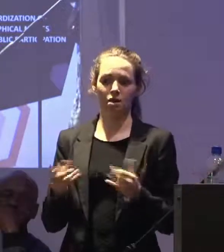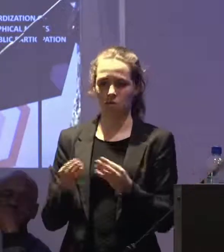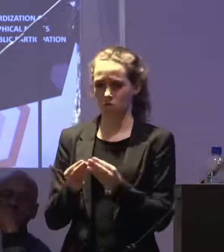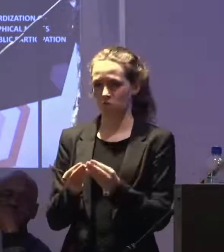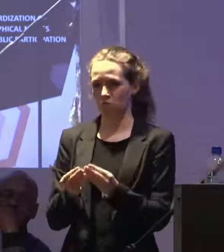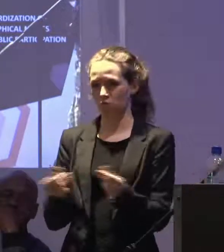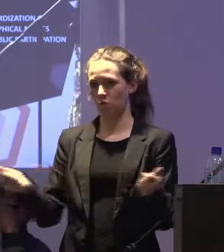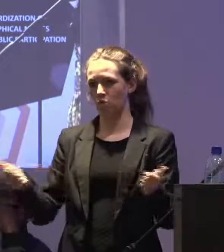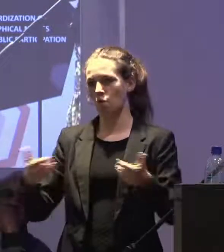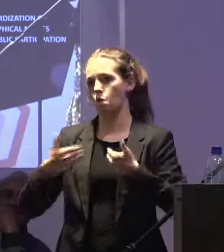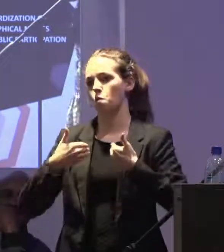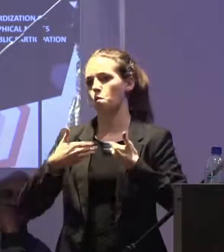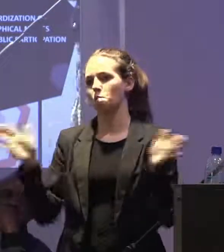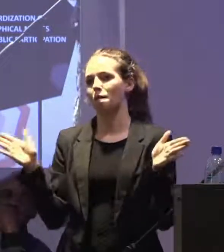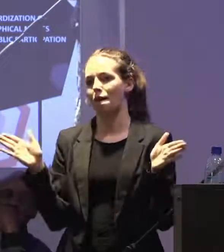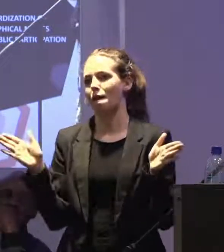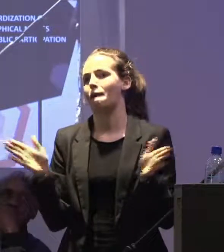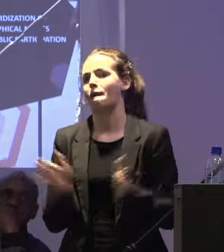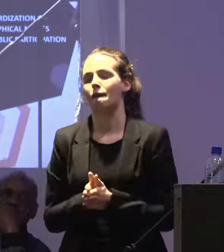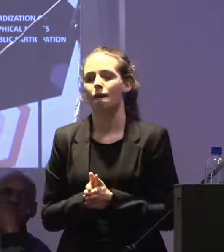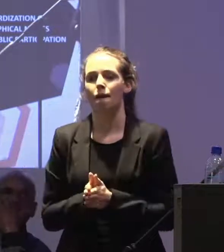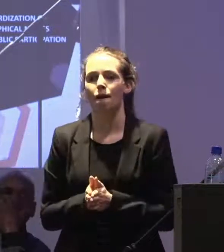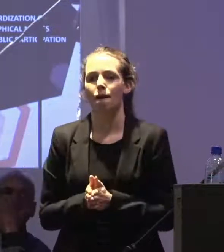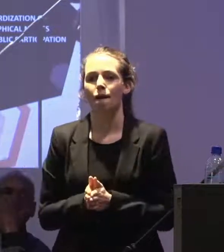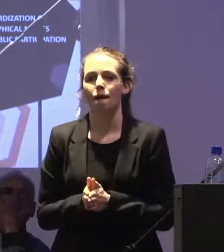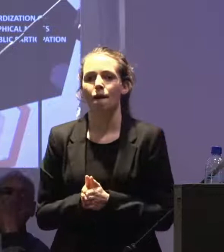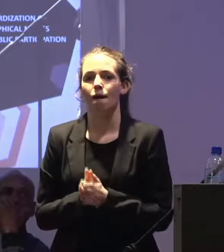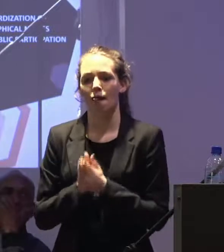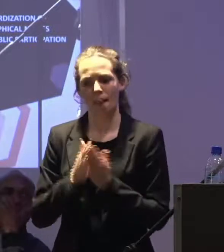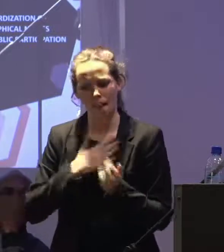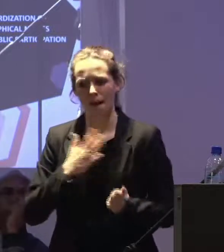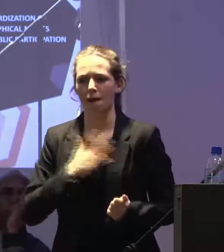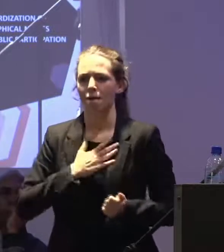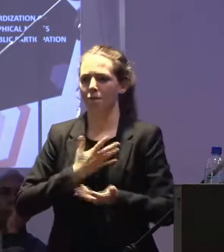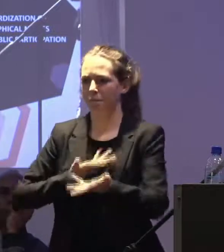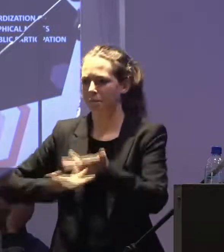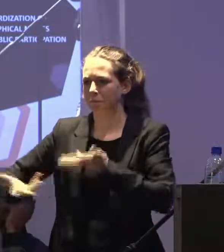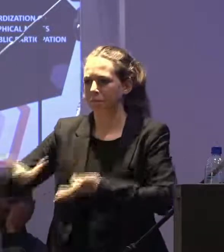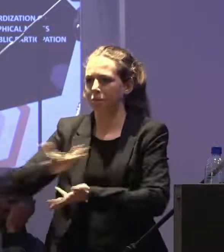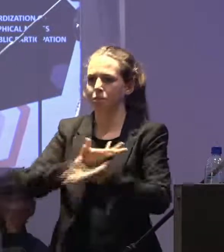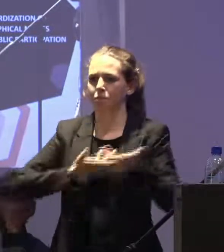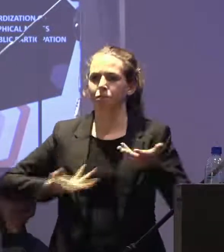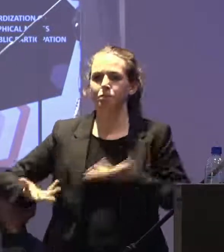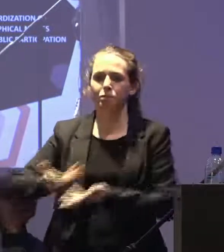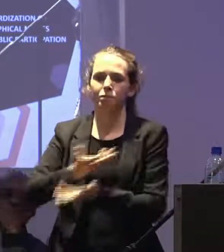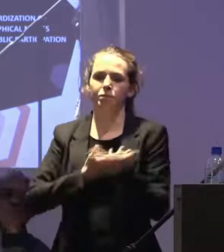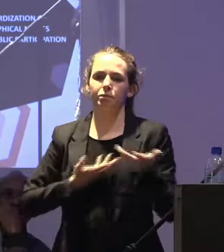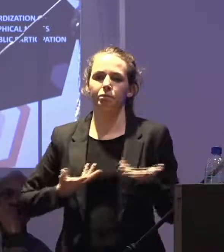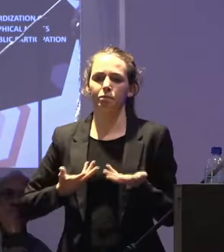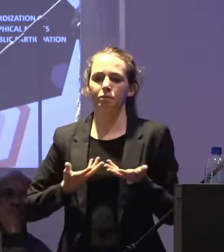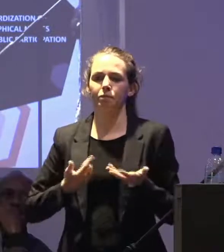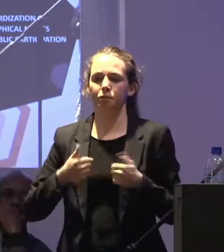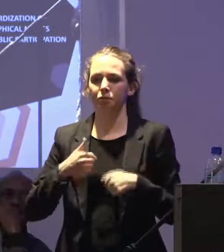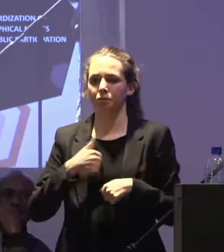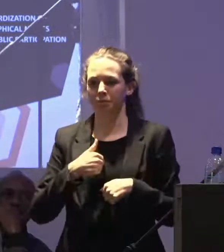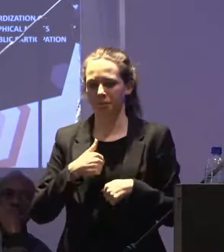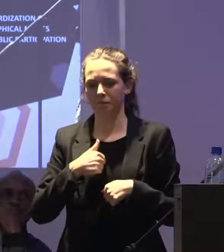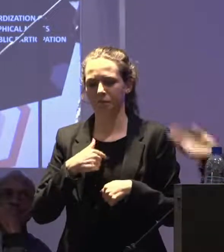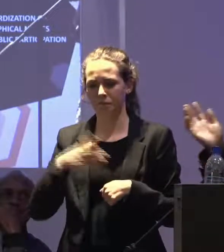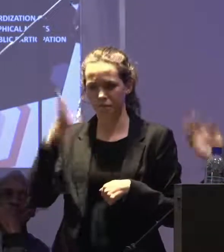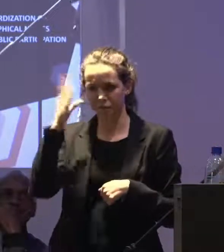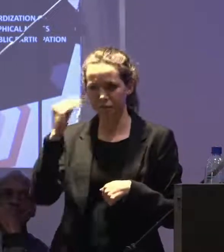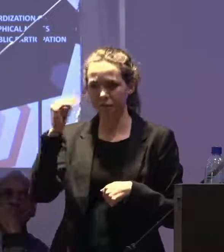in the open. I like these engagements because I'm coming from student youth. If you've been